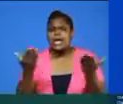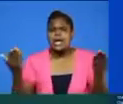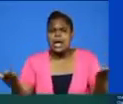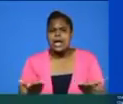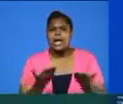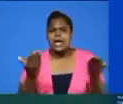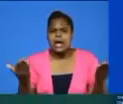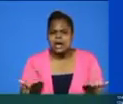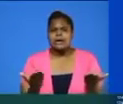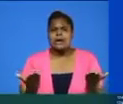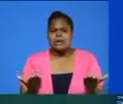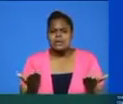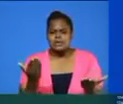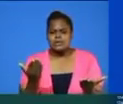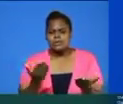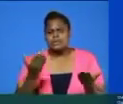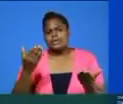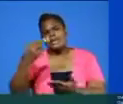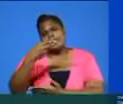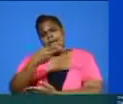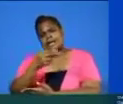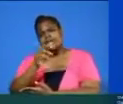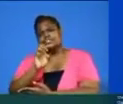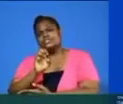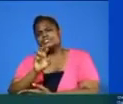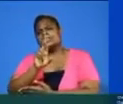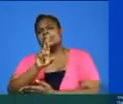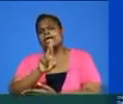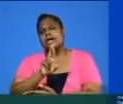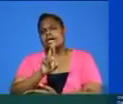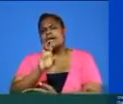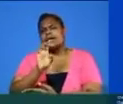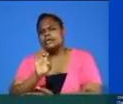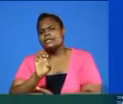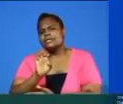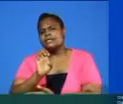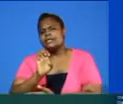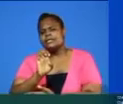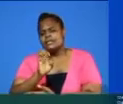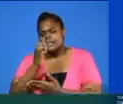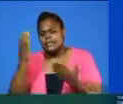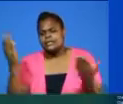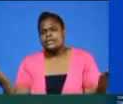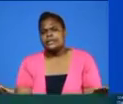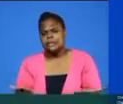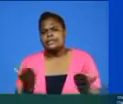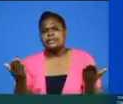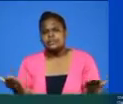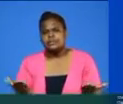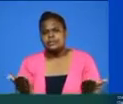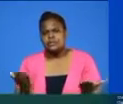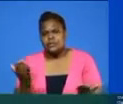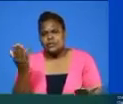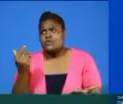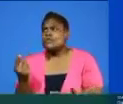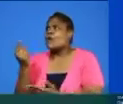his presence. How did you wind up here from